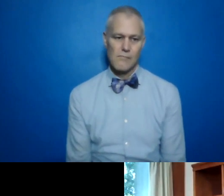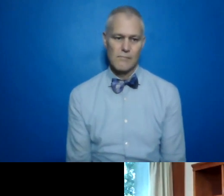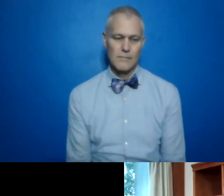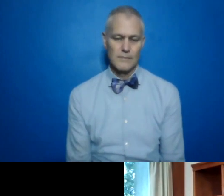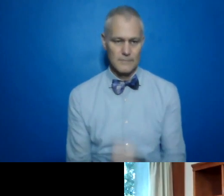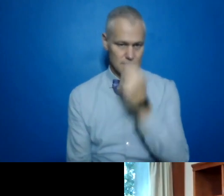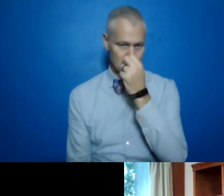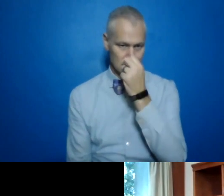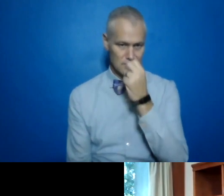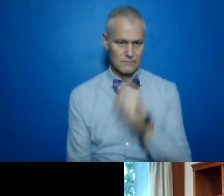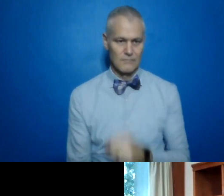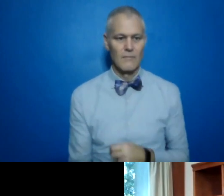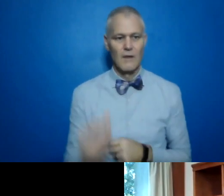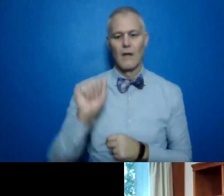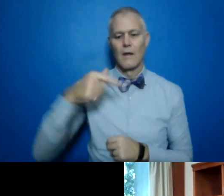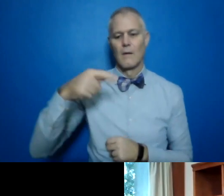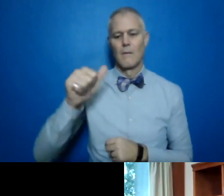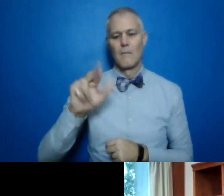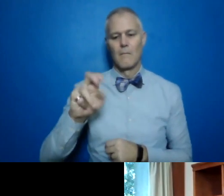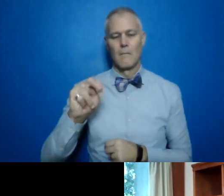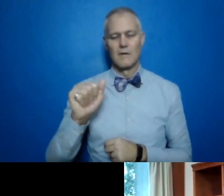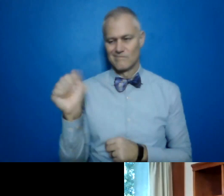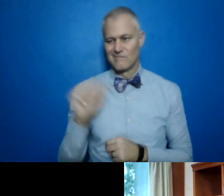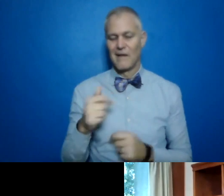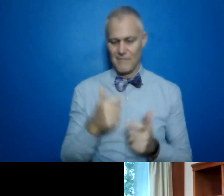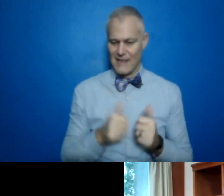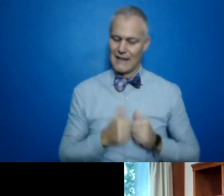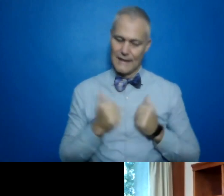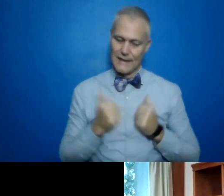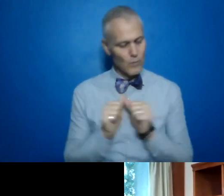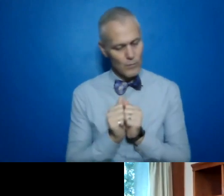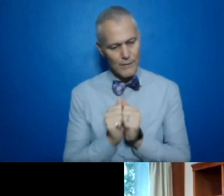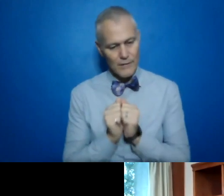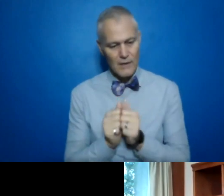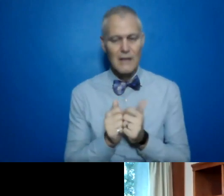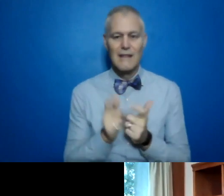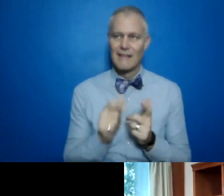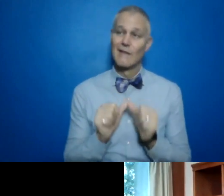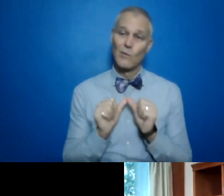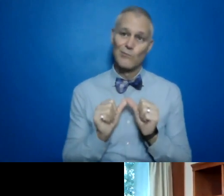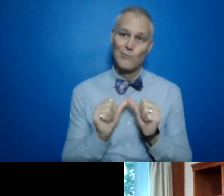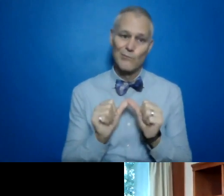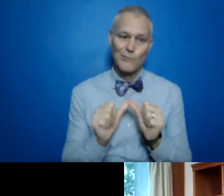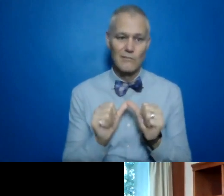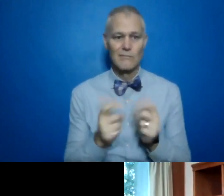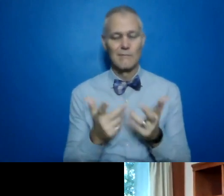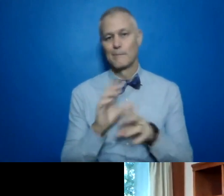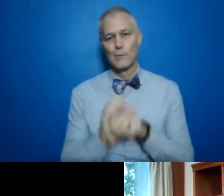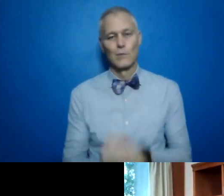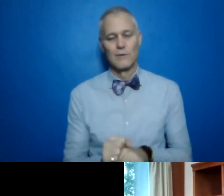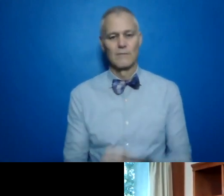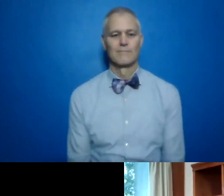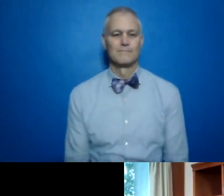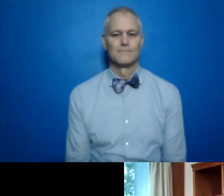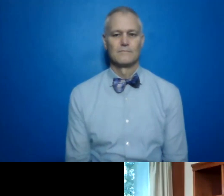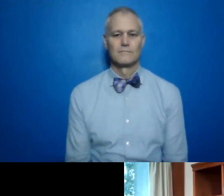feel like people who have managed to find a way to live with it want to sustain it because right. they figured, yeah. Right,